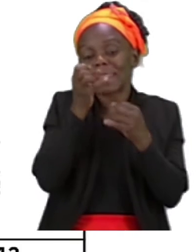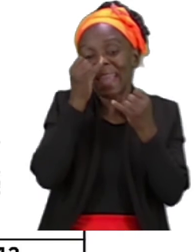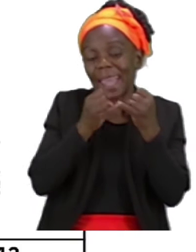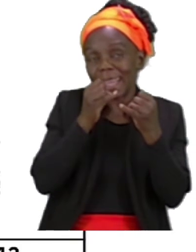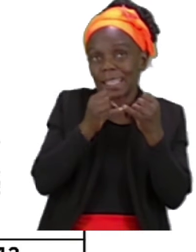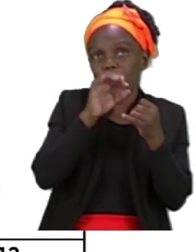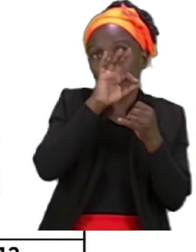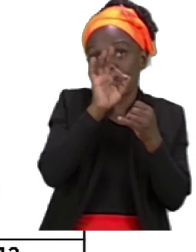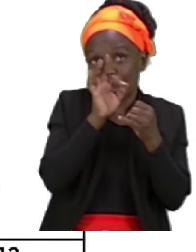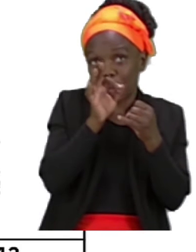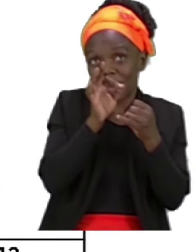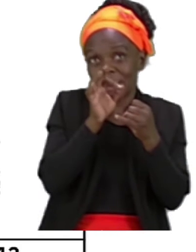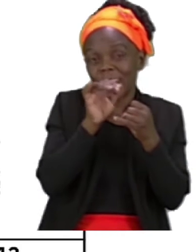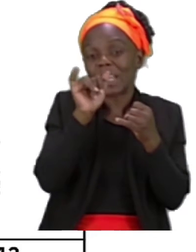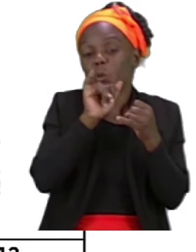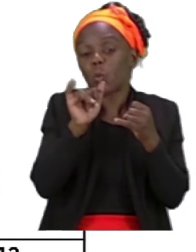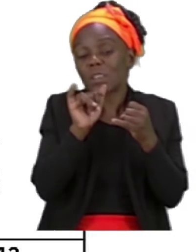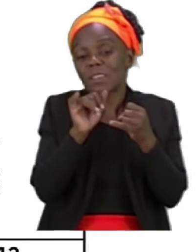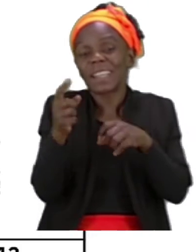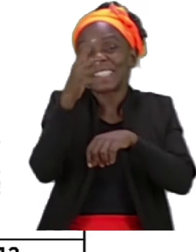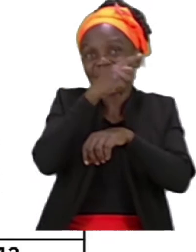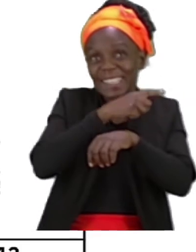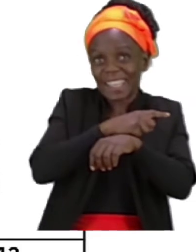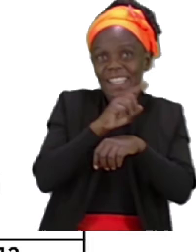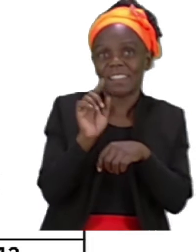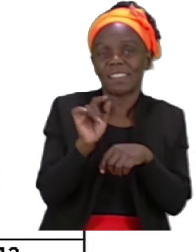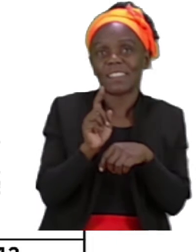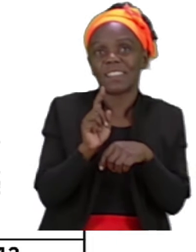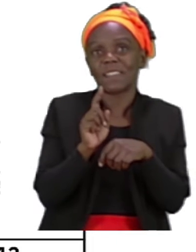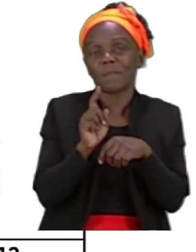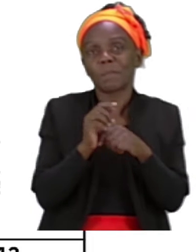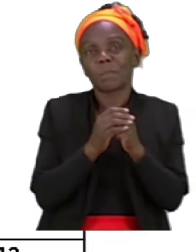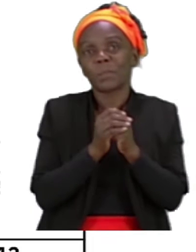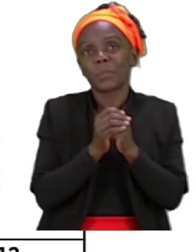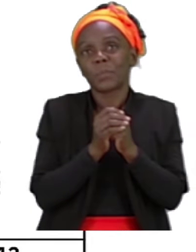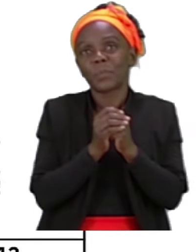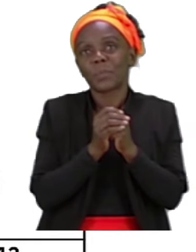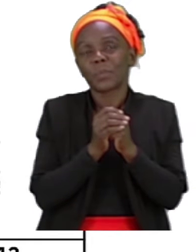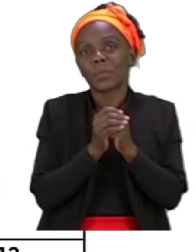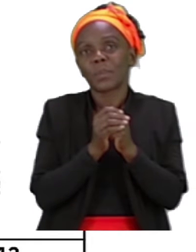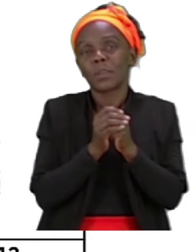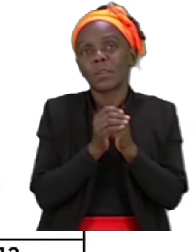February, and we can say because of the year